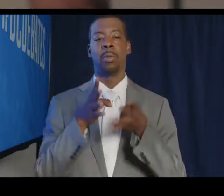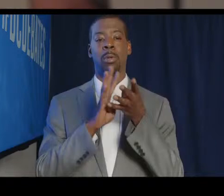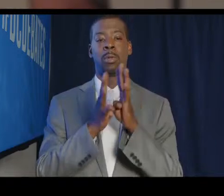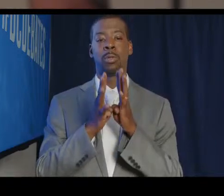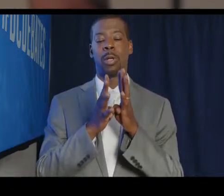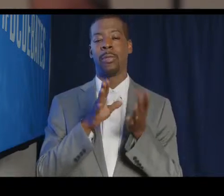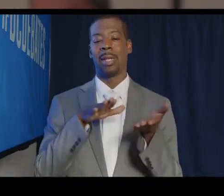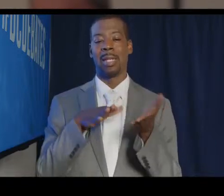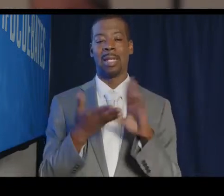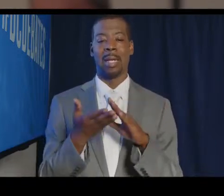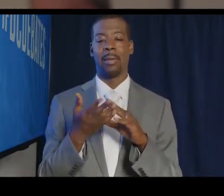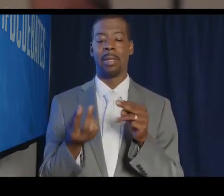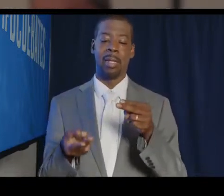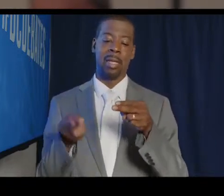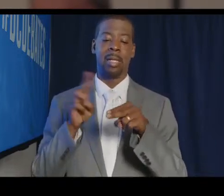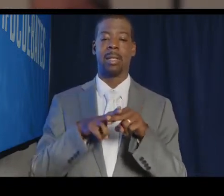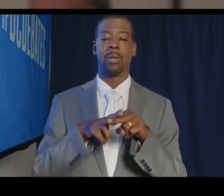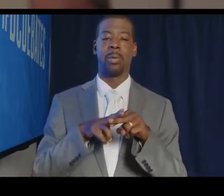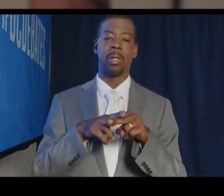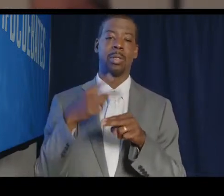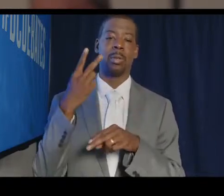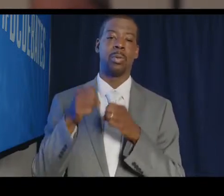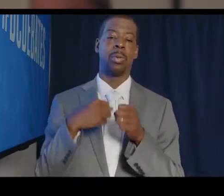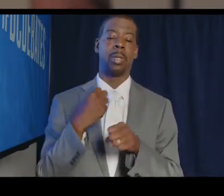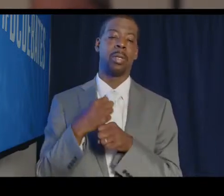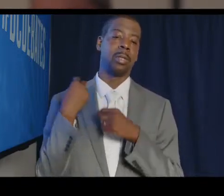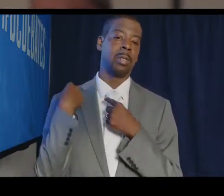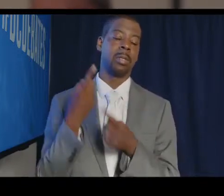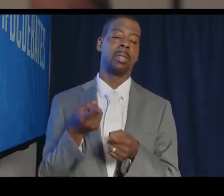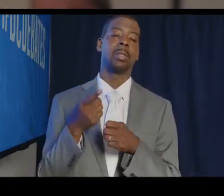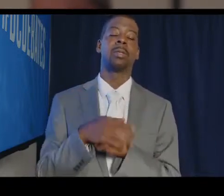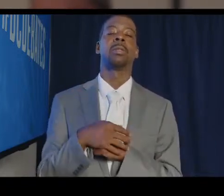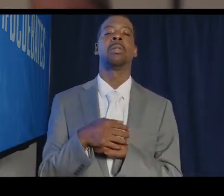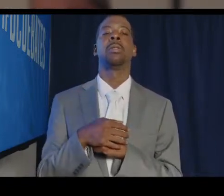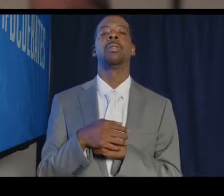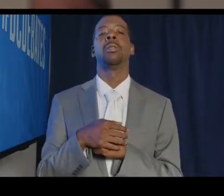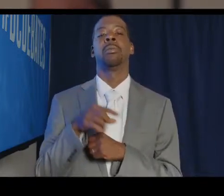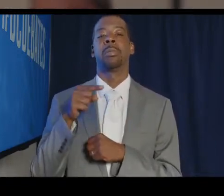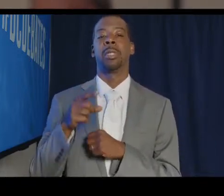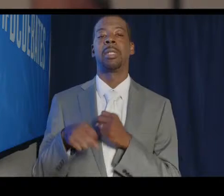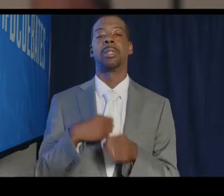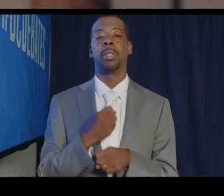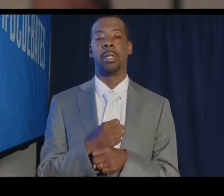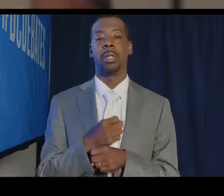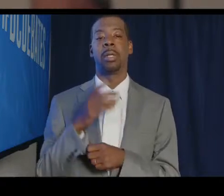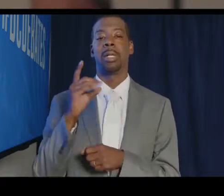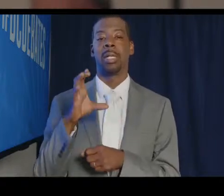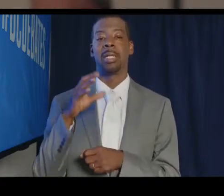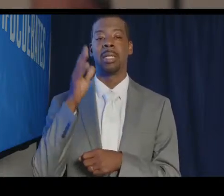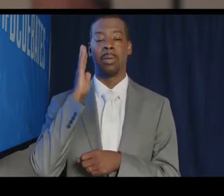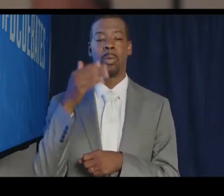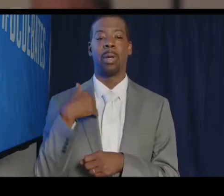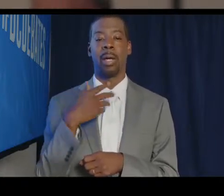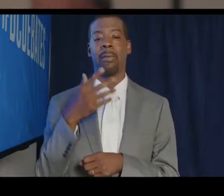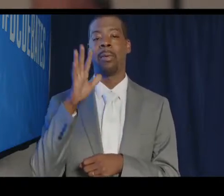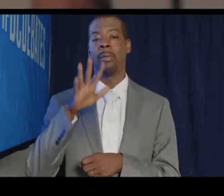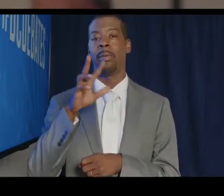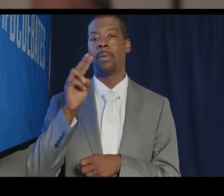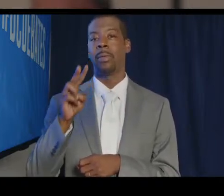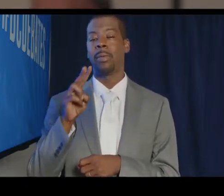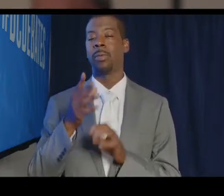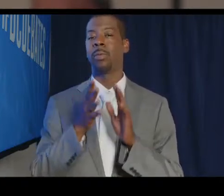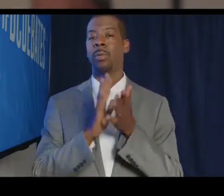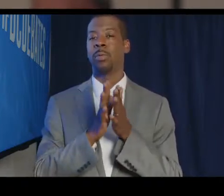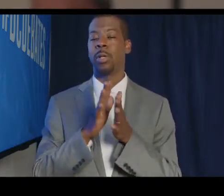DC has risen in all but 2 years since 2014. And this year, DC is on track to hit 52 traffic deaths, which would